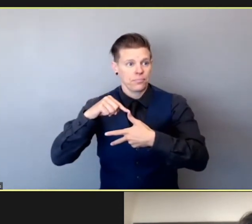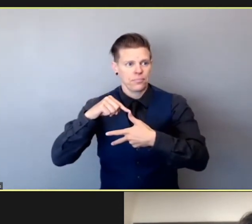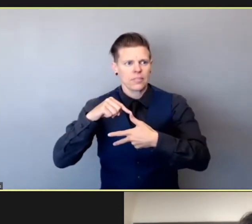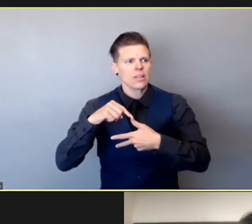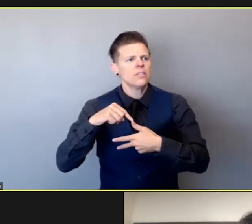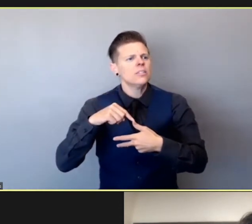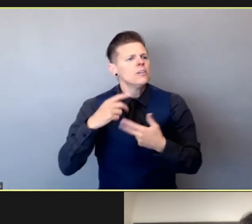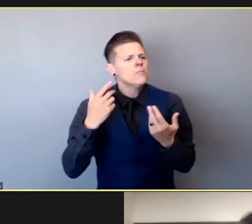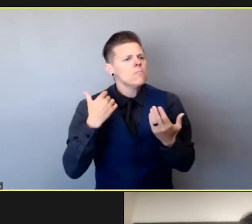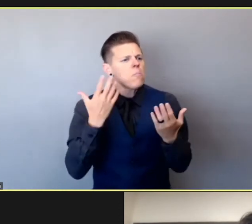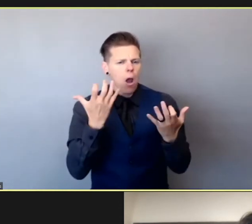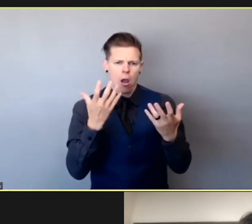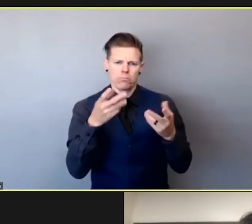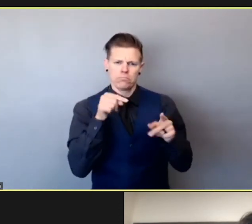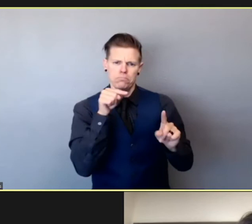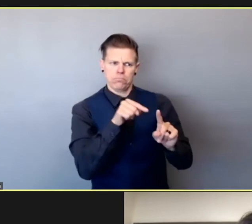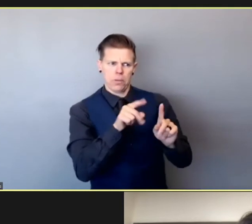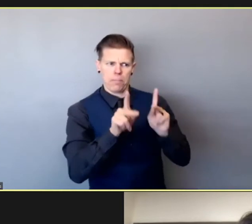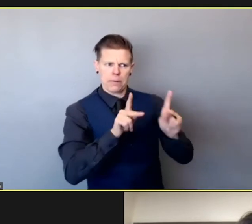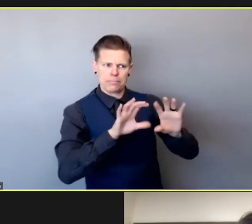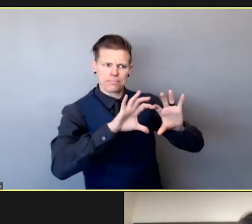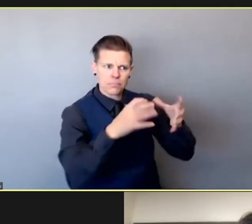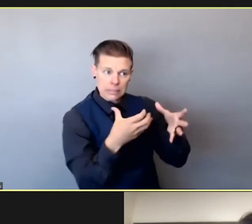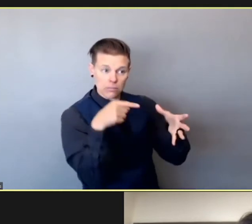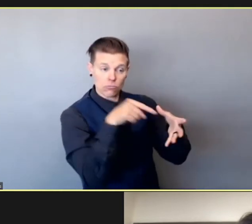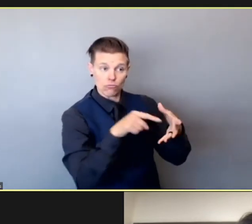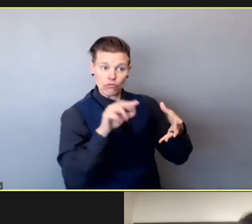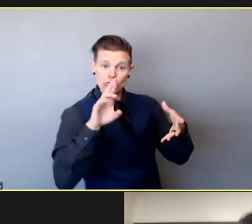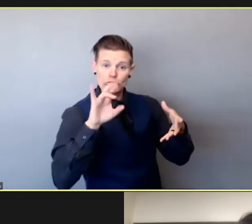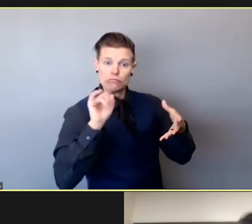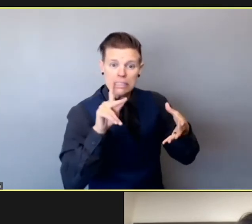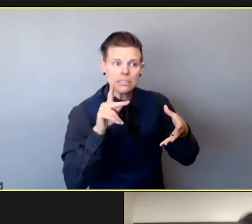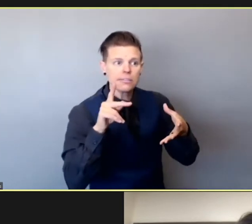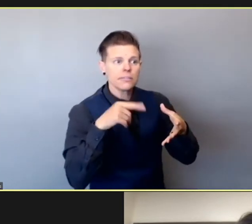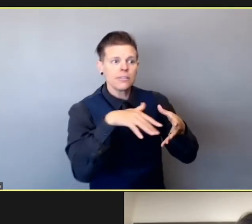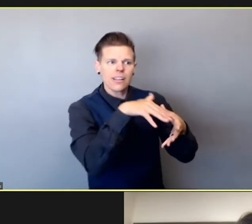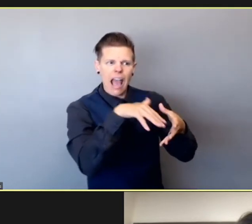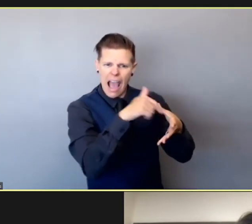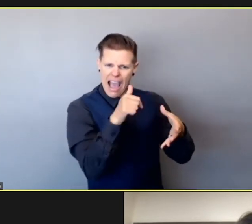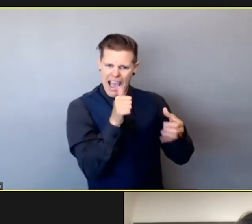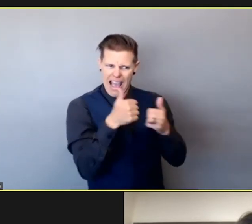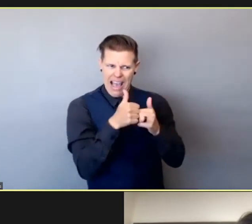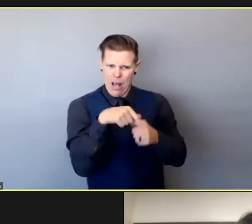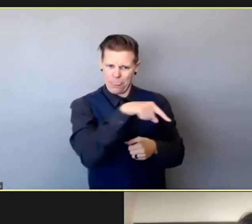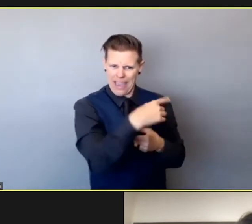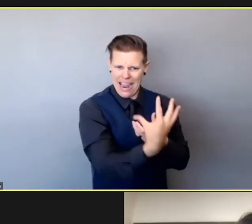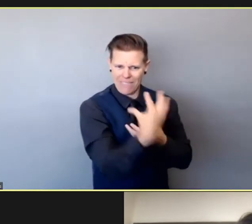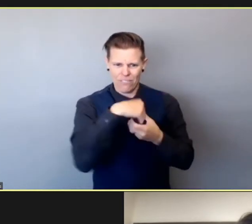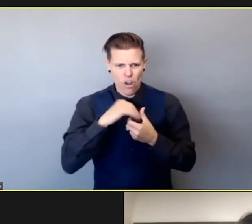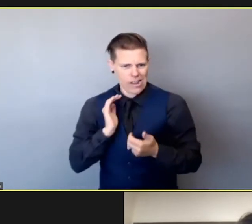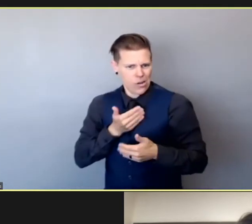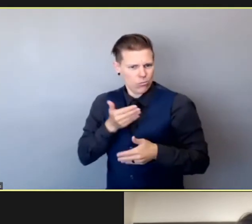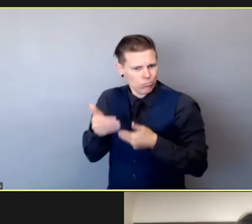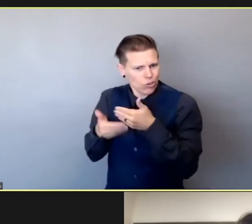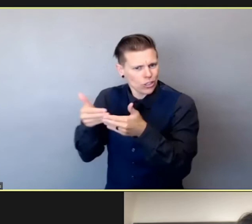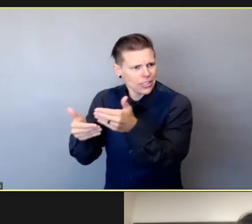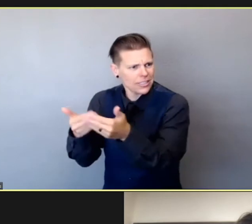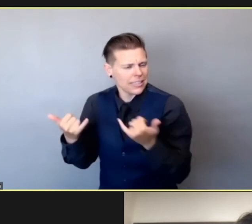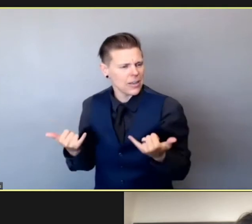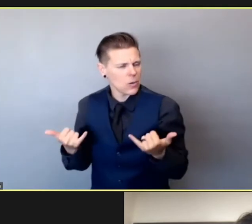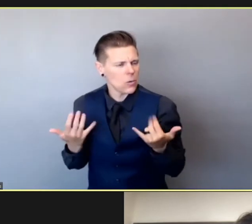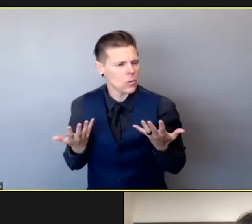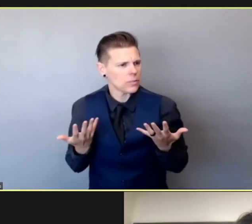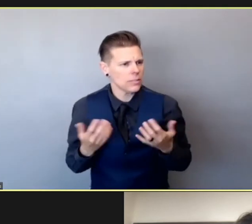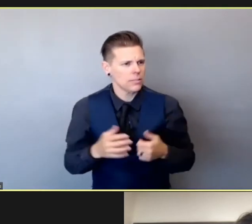populations that are at risk right now and how that might play into your thinking as far as maybe going back to a